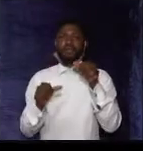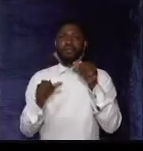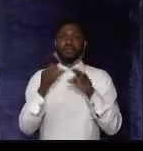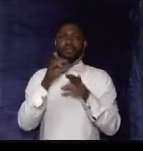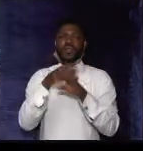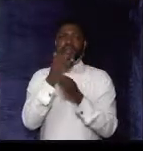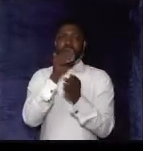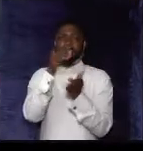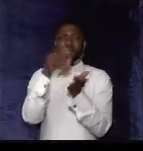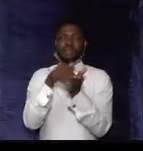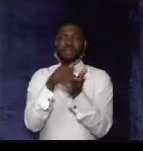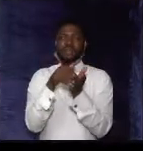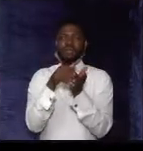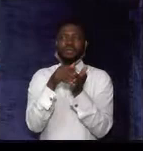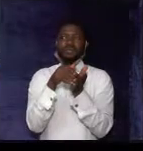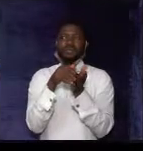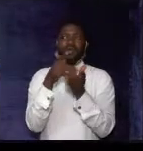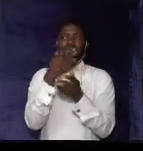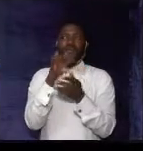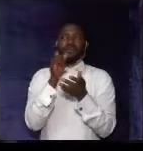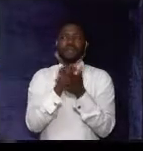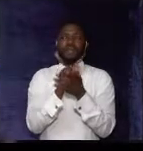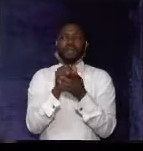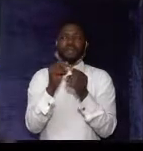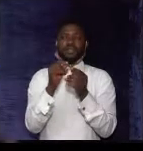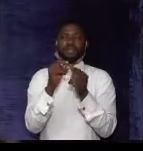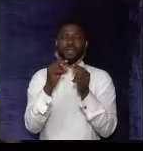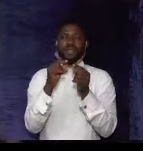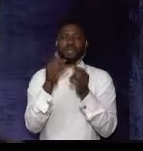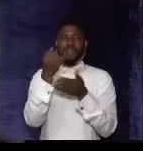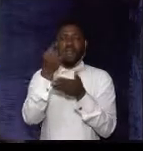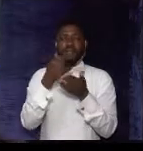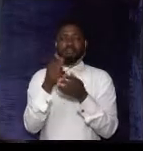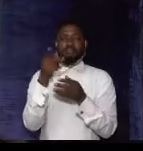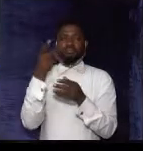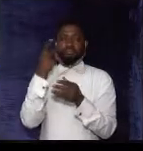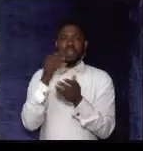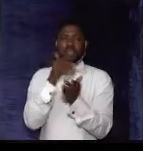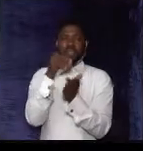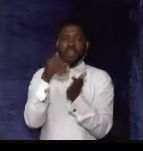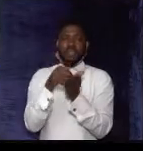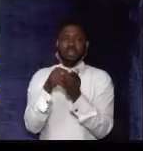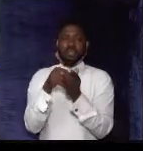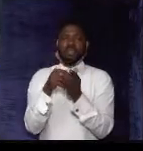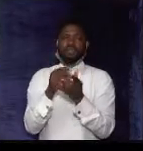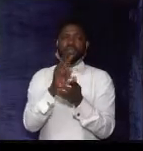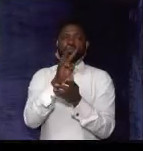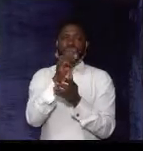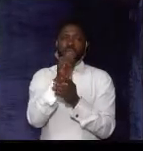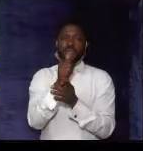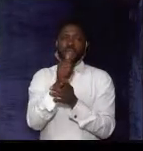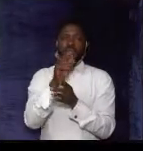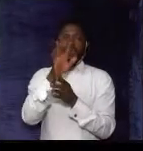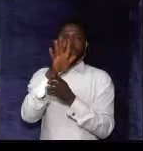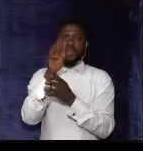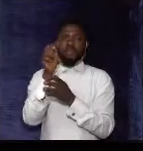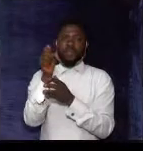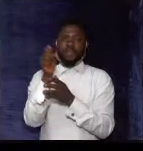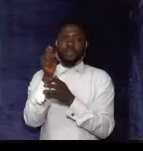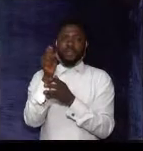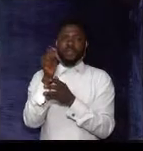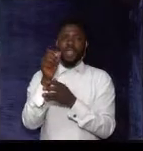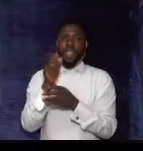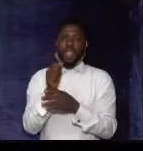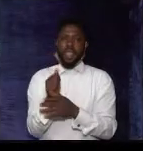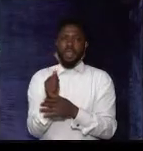angles at the center of that diagram, and this is the center. I have 2A, I